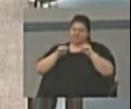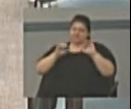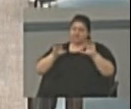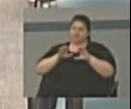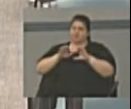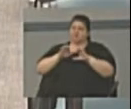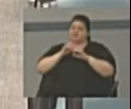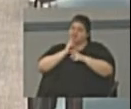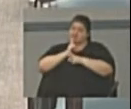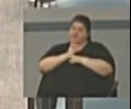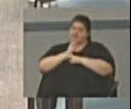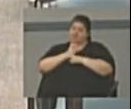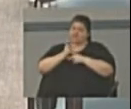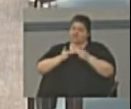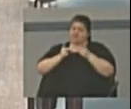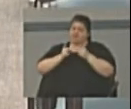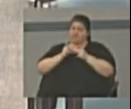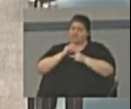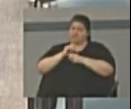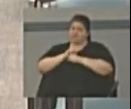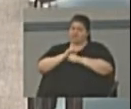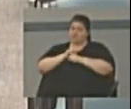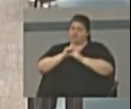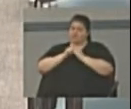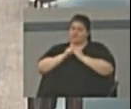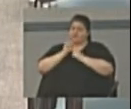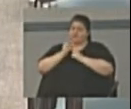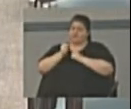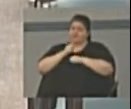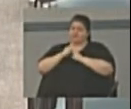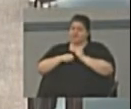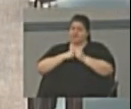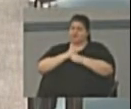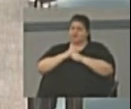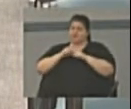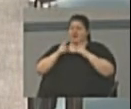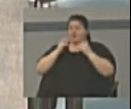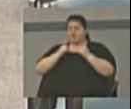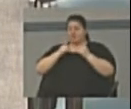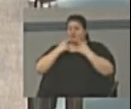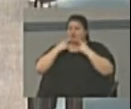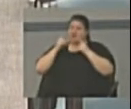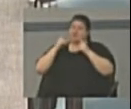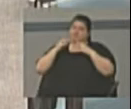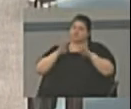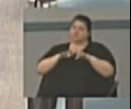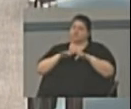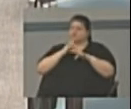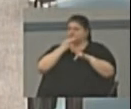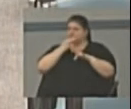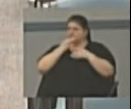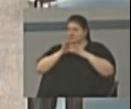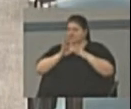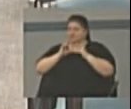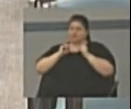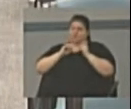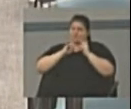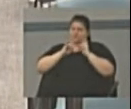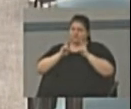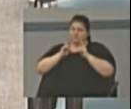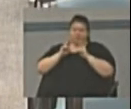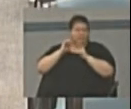site. We've been working on it for several years now, and I can see us coming to the finish line. So we're excited about it and look forward to your continued